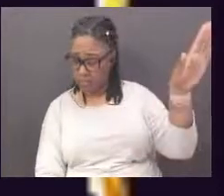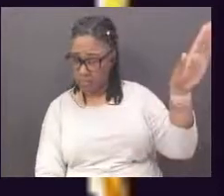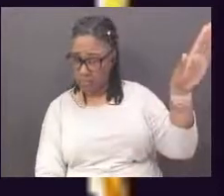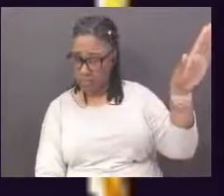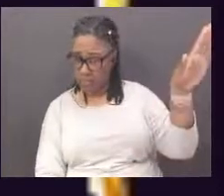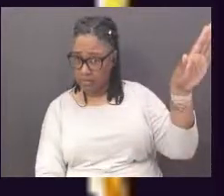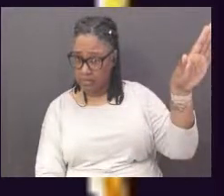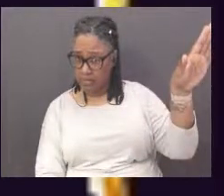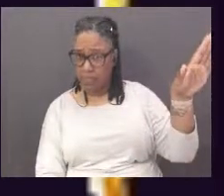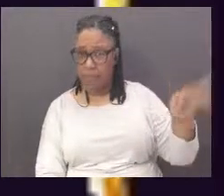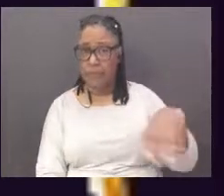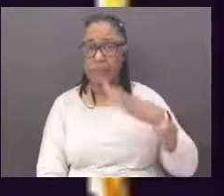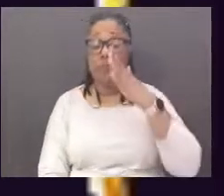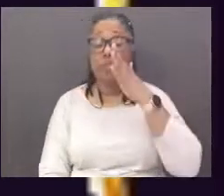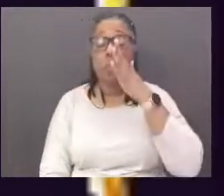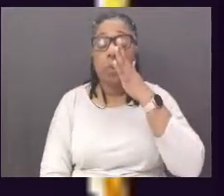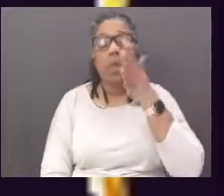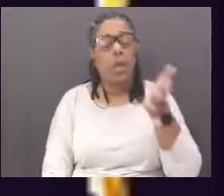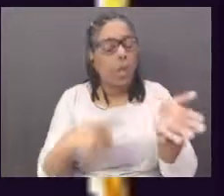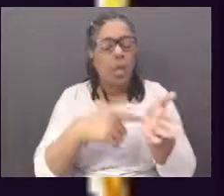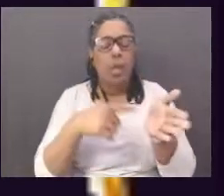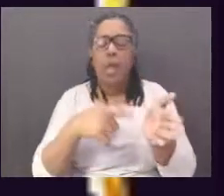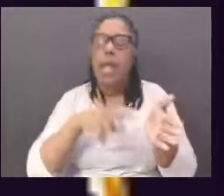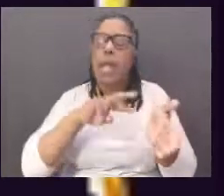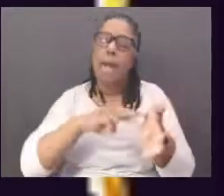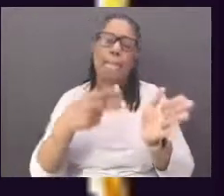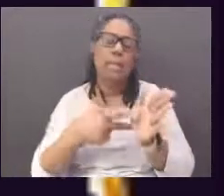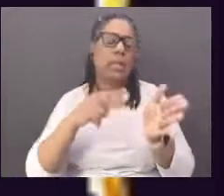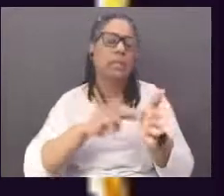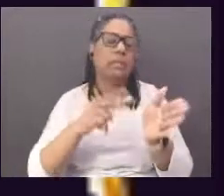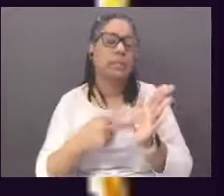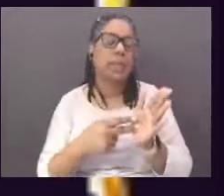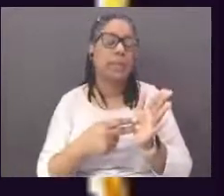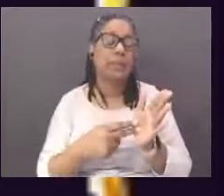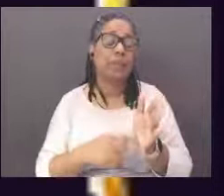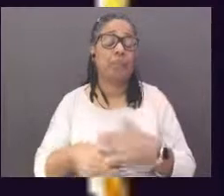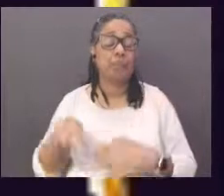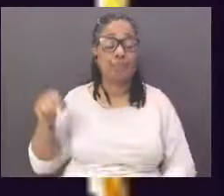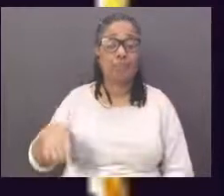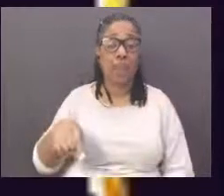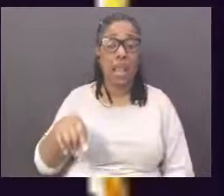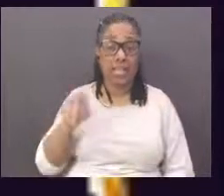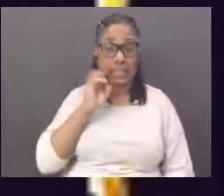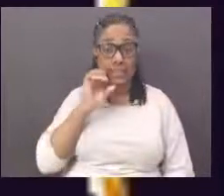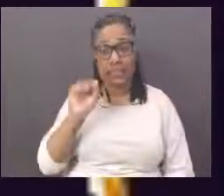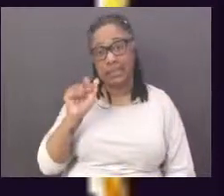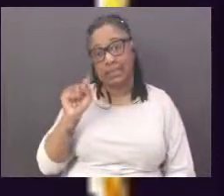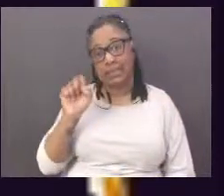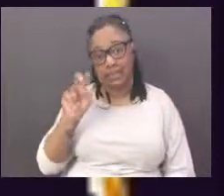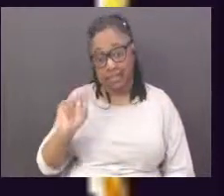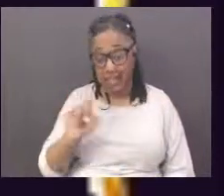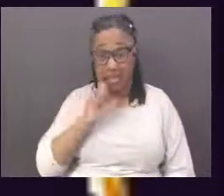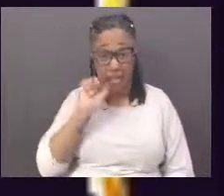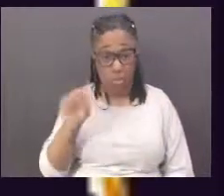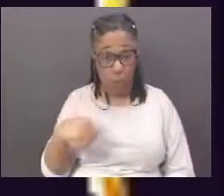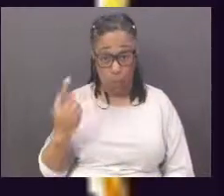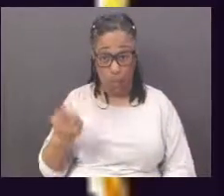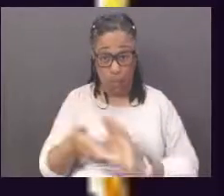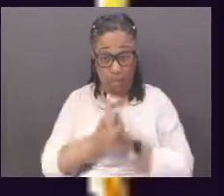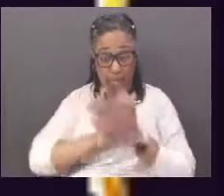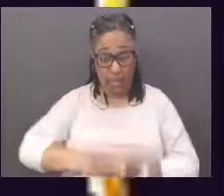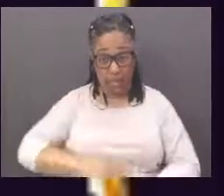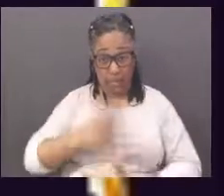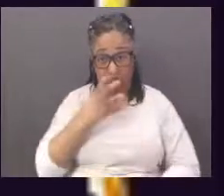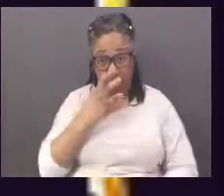evildoers. This suggests to me that Satan is not the only one who gets mad with people who have